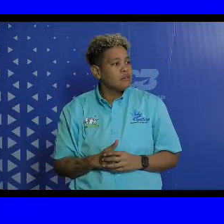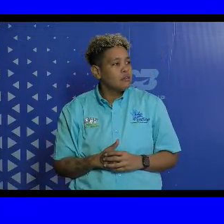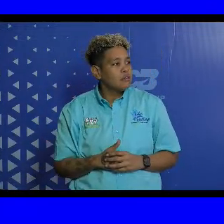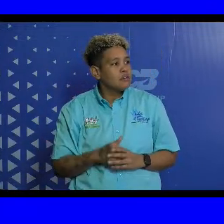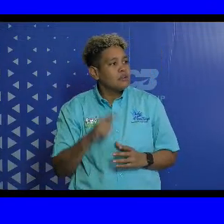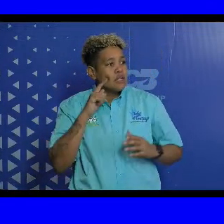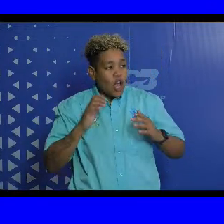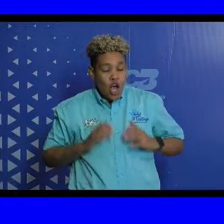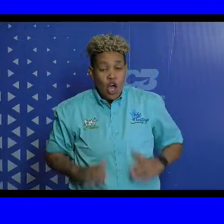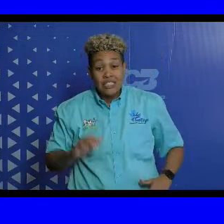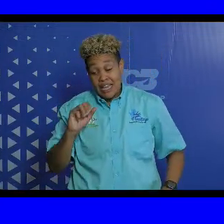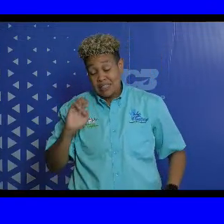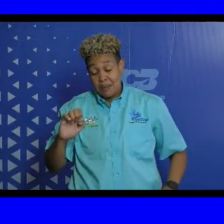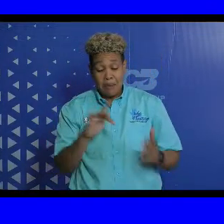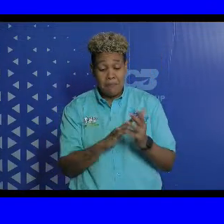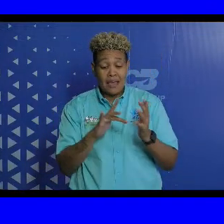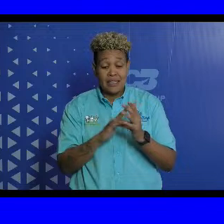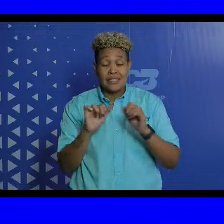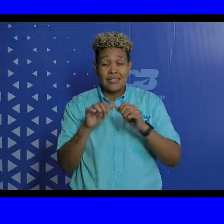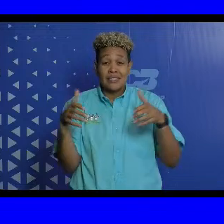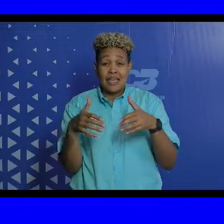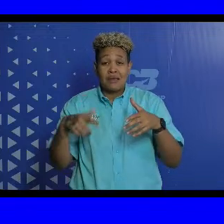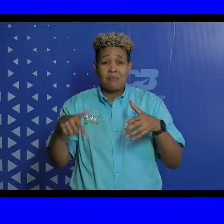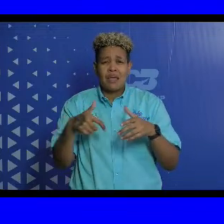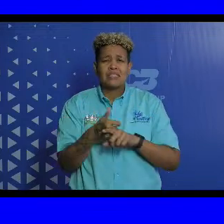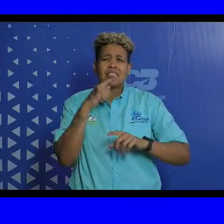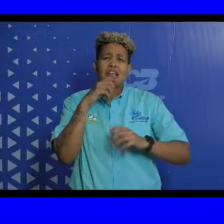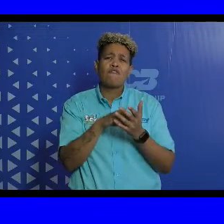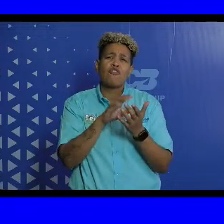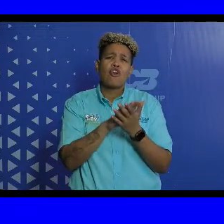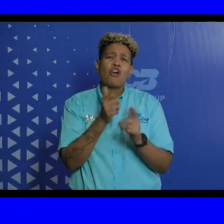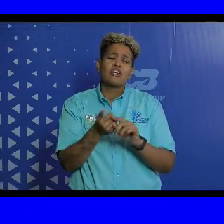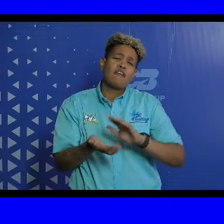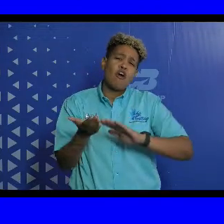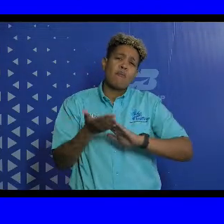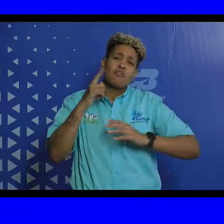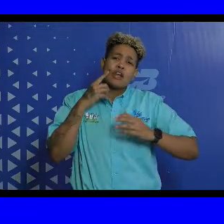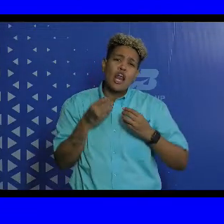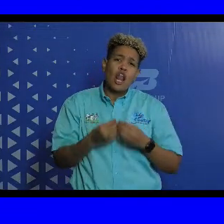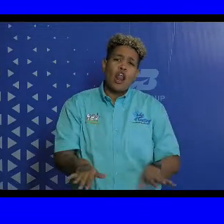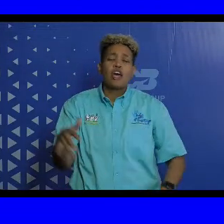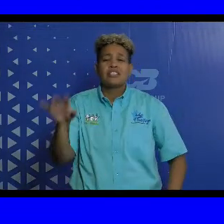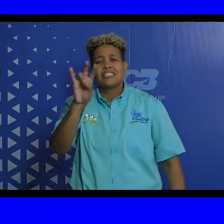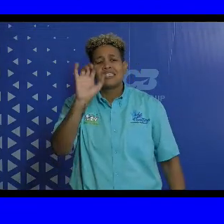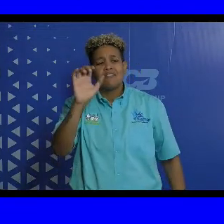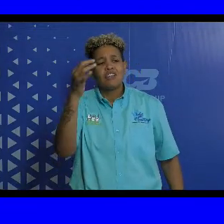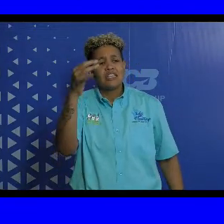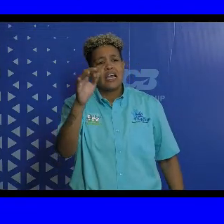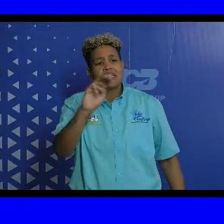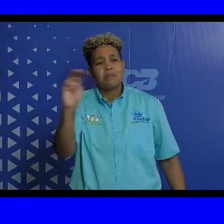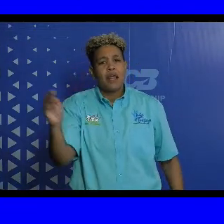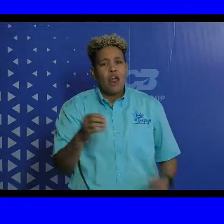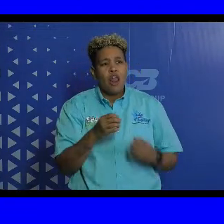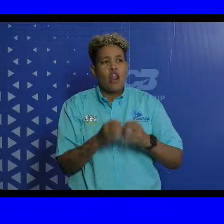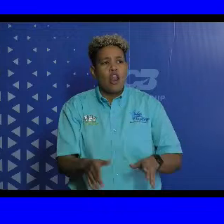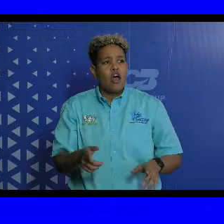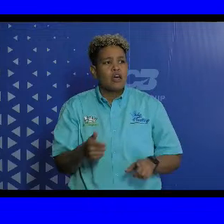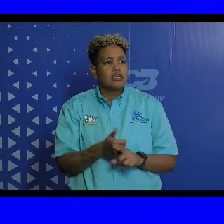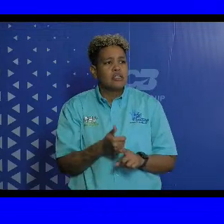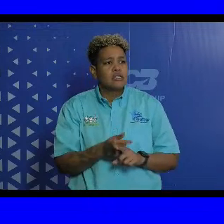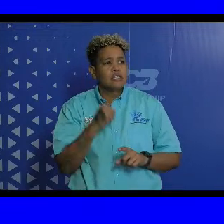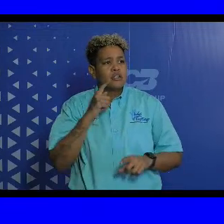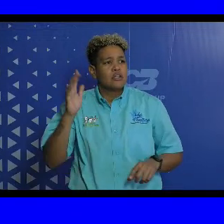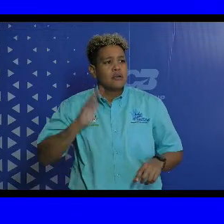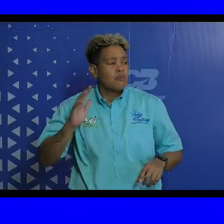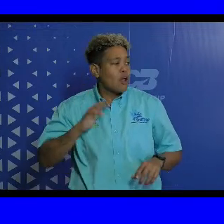The consumer and SME banking segment recorded an operating loss of 719 million. The prior